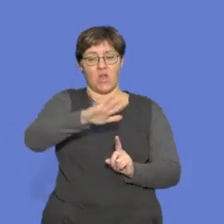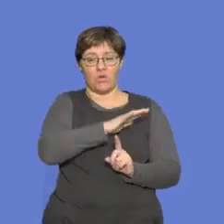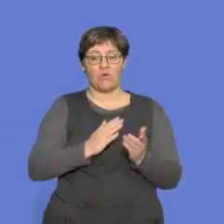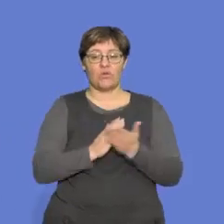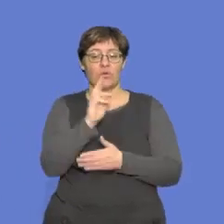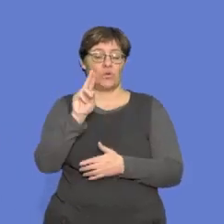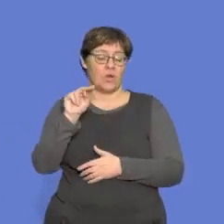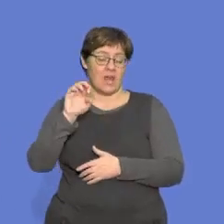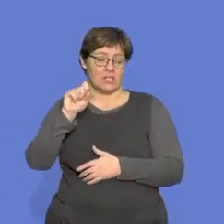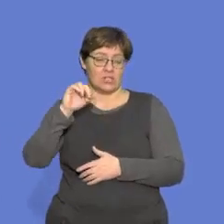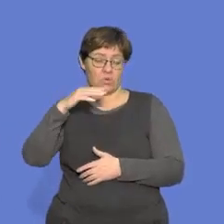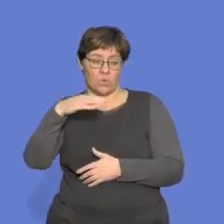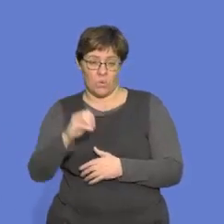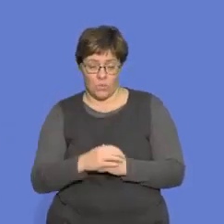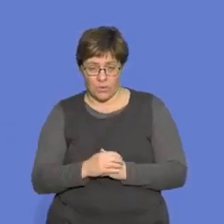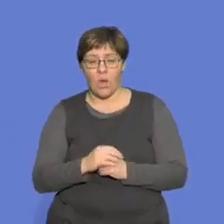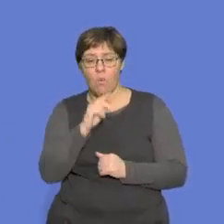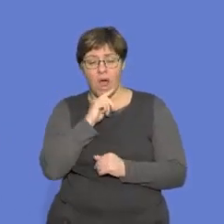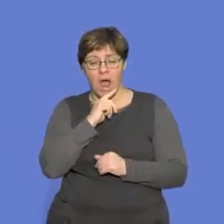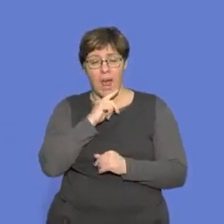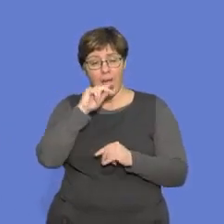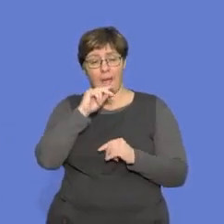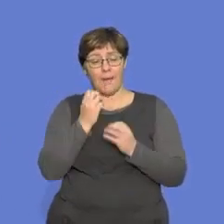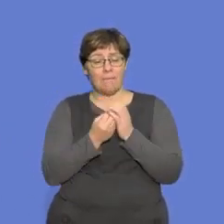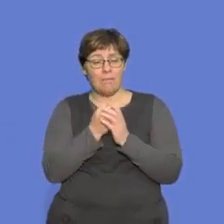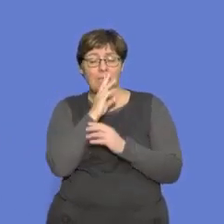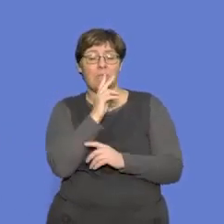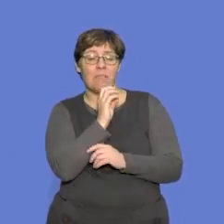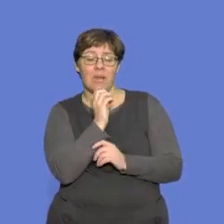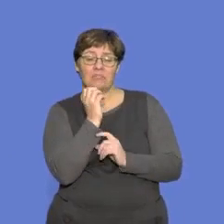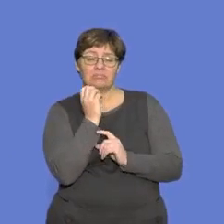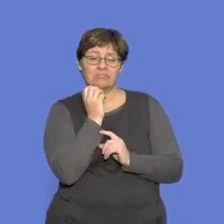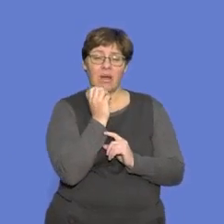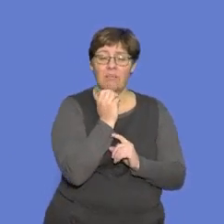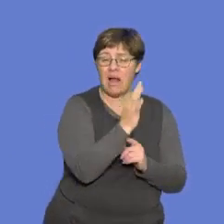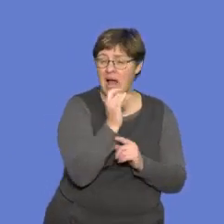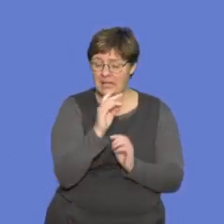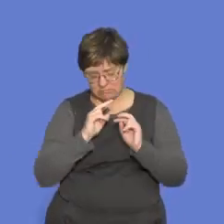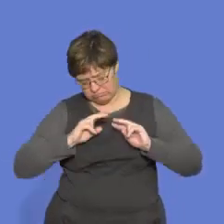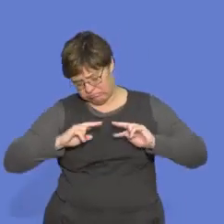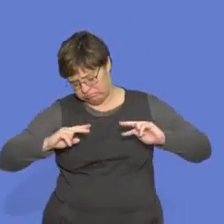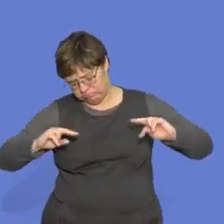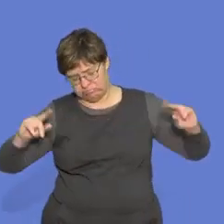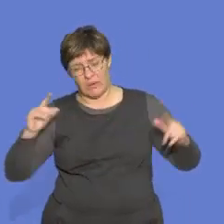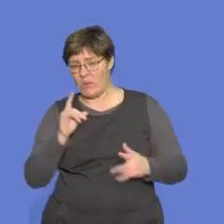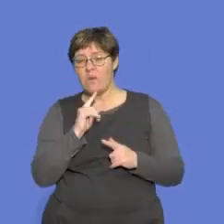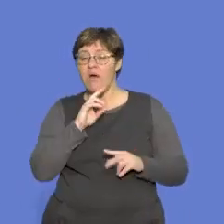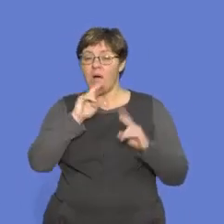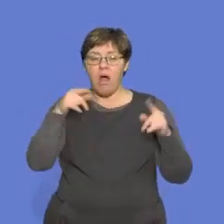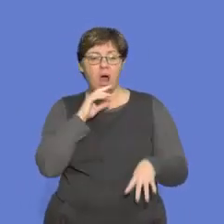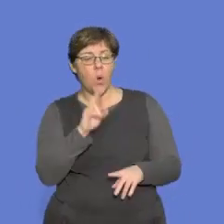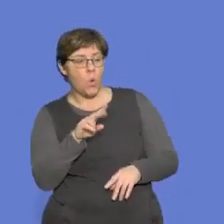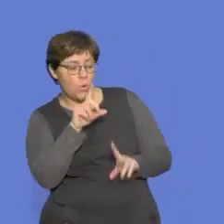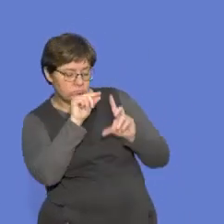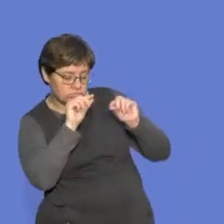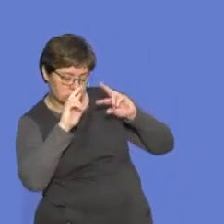the richest diversity of plants, and it provides an exceptional value to humanity worldwide. And that's something that we all